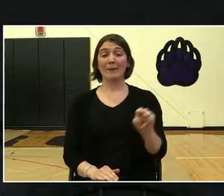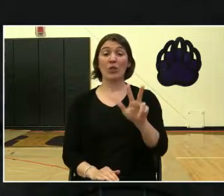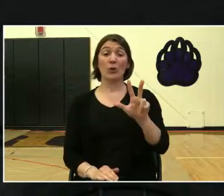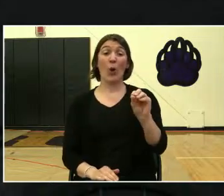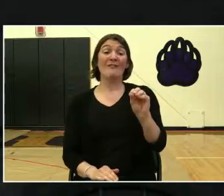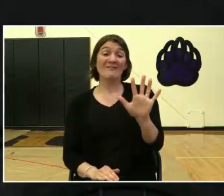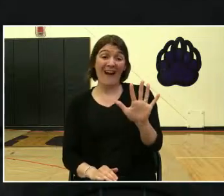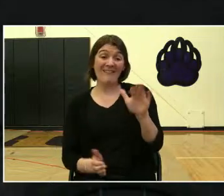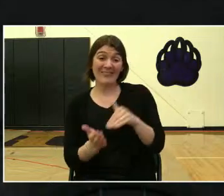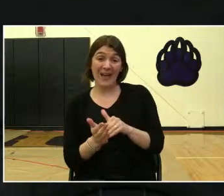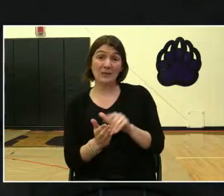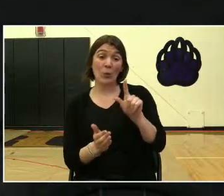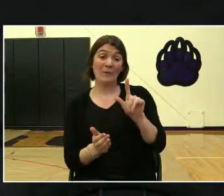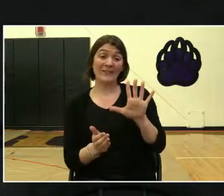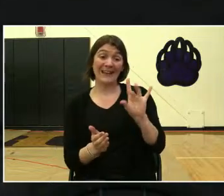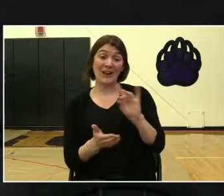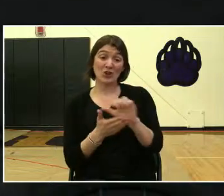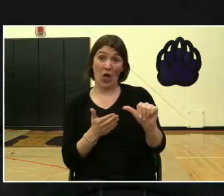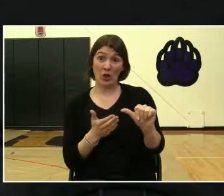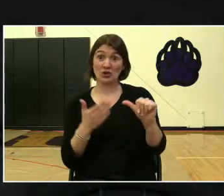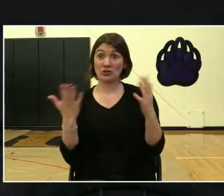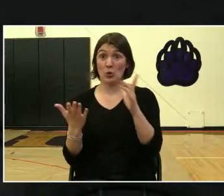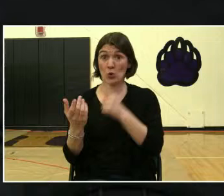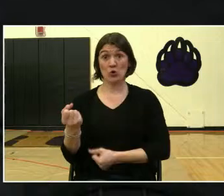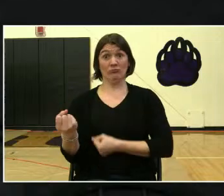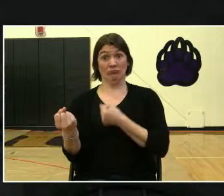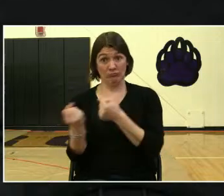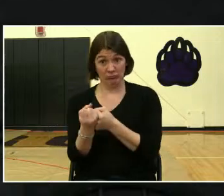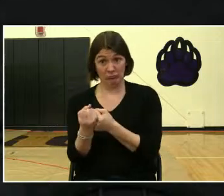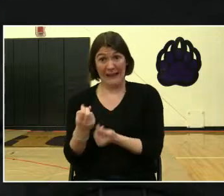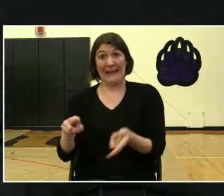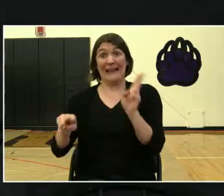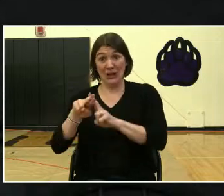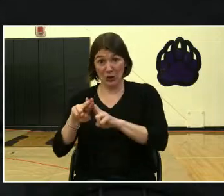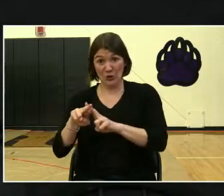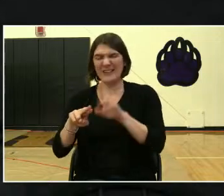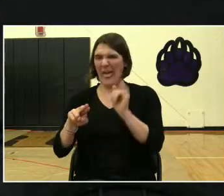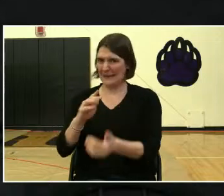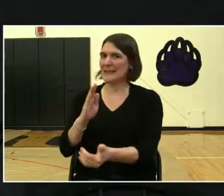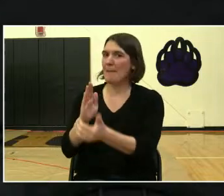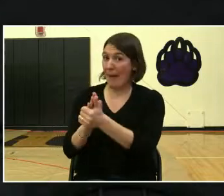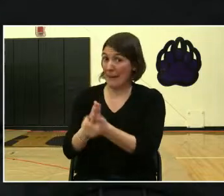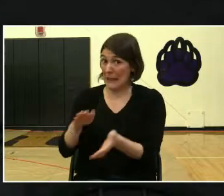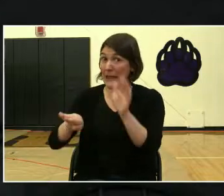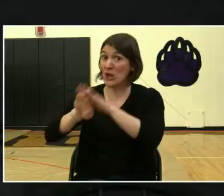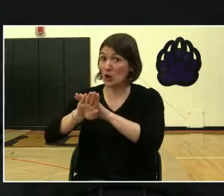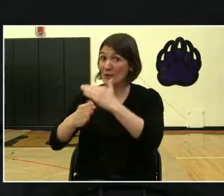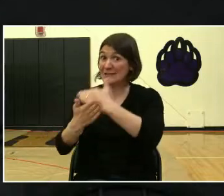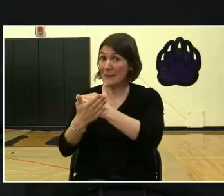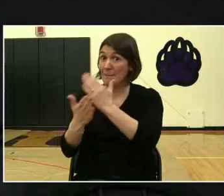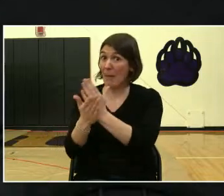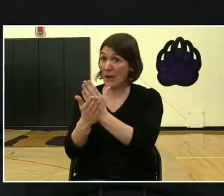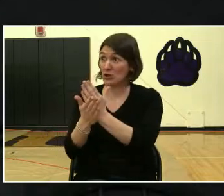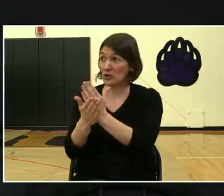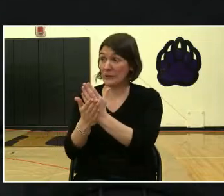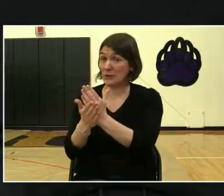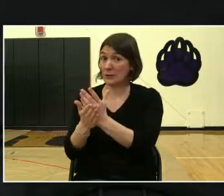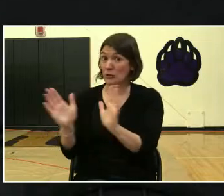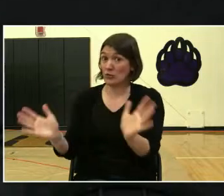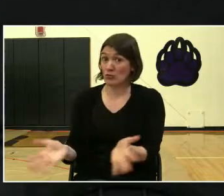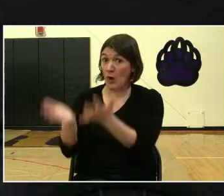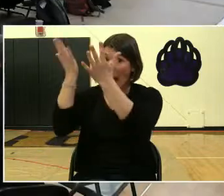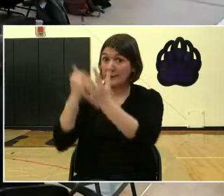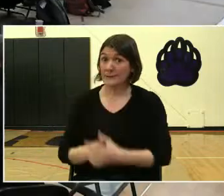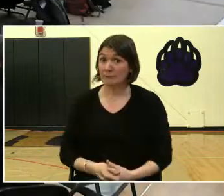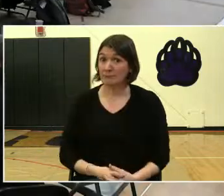m351 158 all those in favor of the grace amendment to increase the budget by $70,000 please